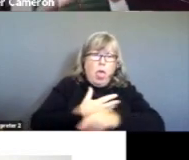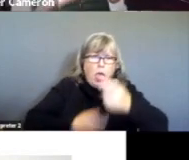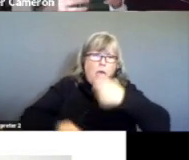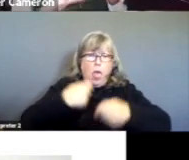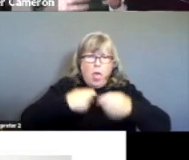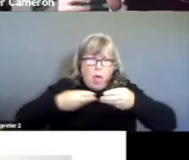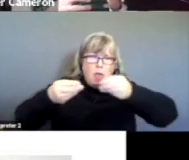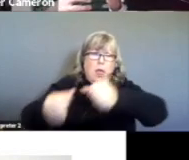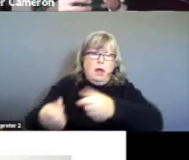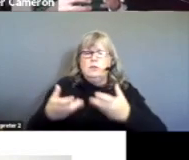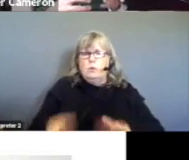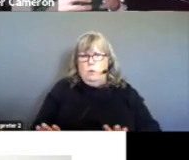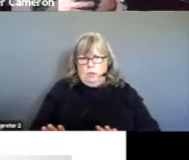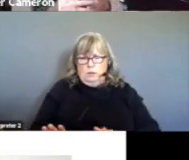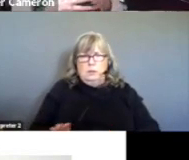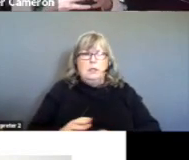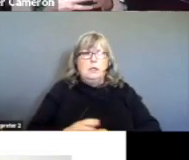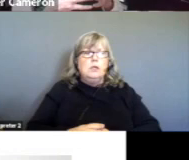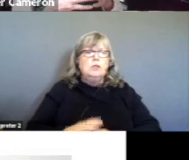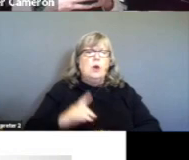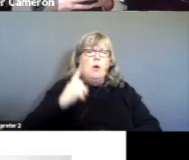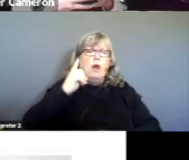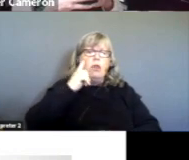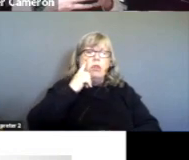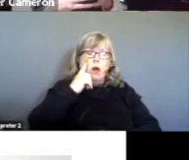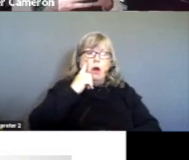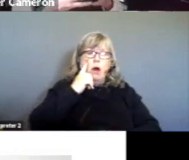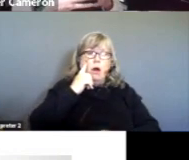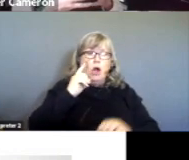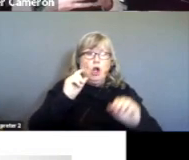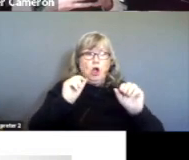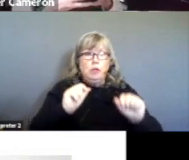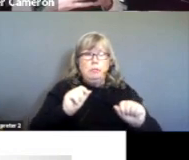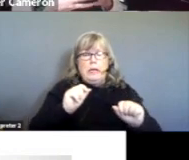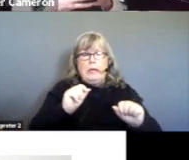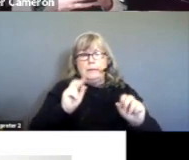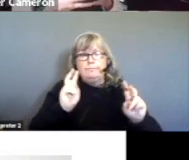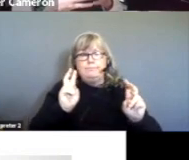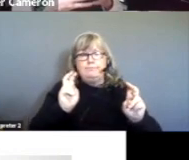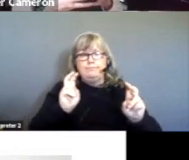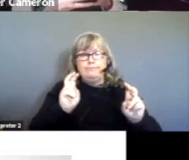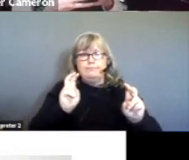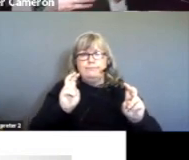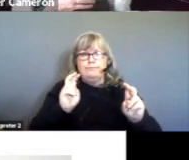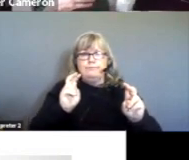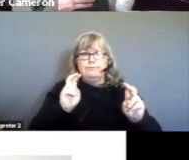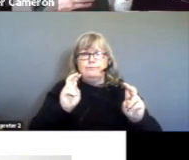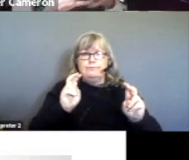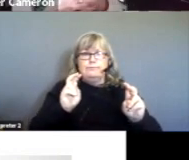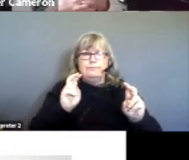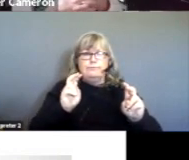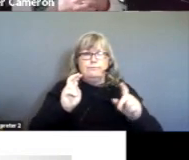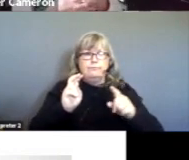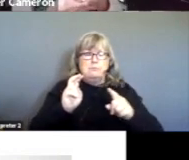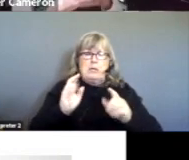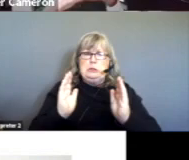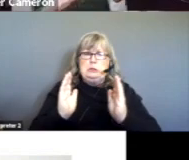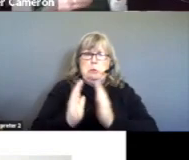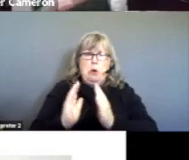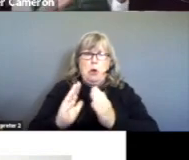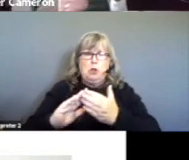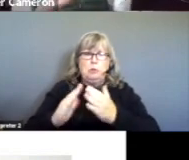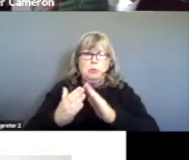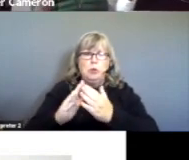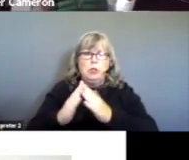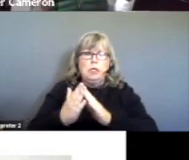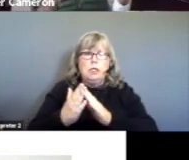so it could have been a, dare I say, on the main street in Campbellford, a small community, it could have been